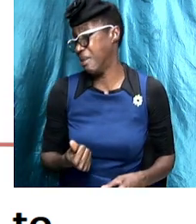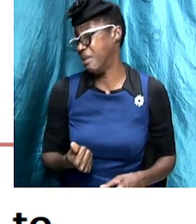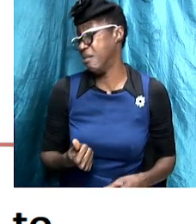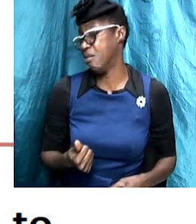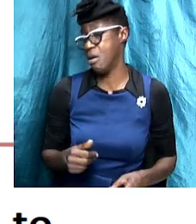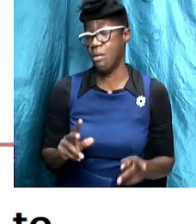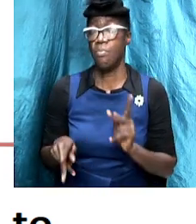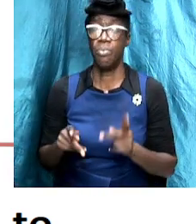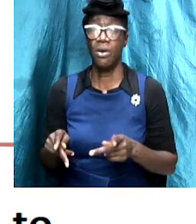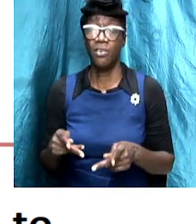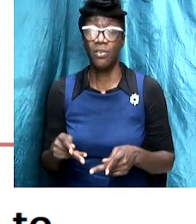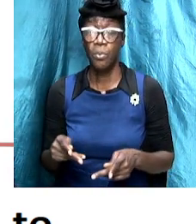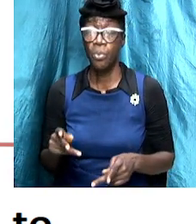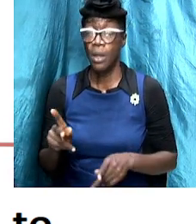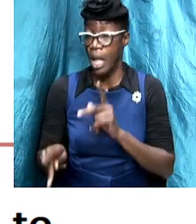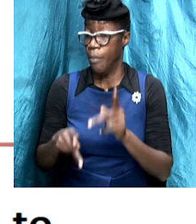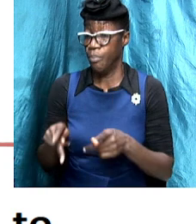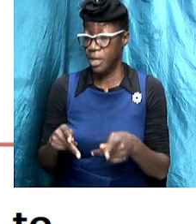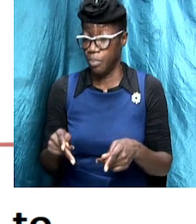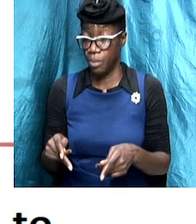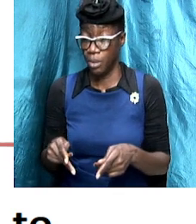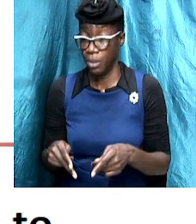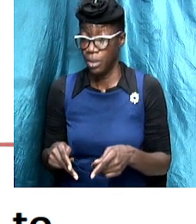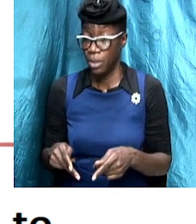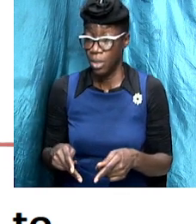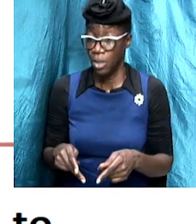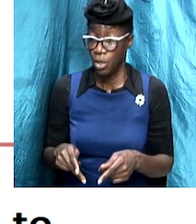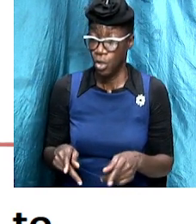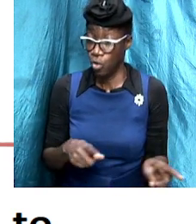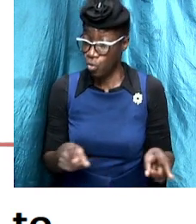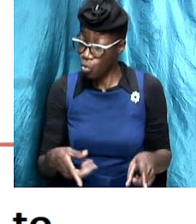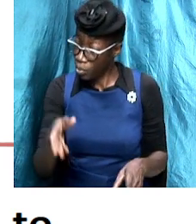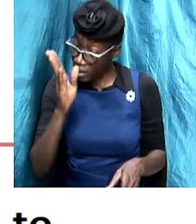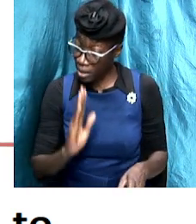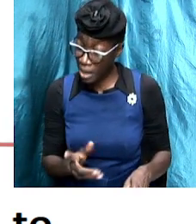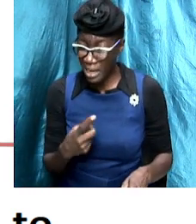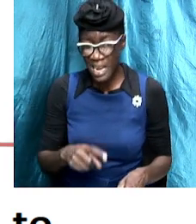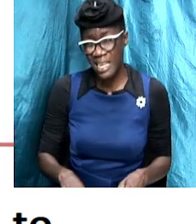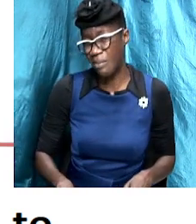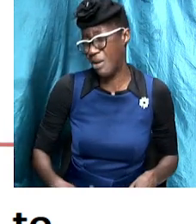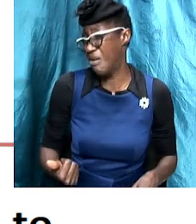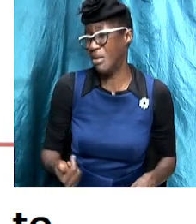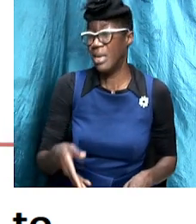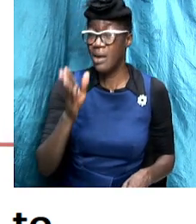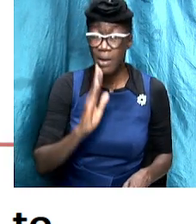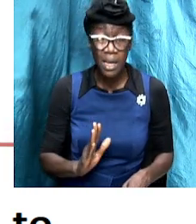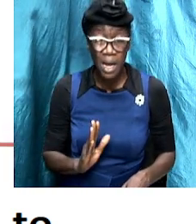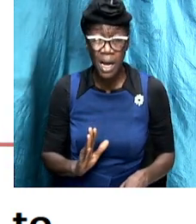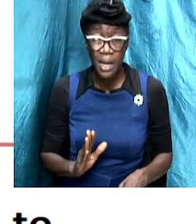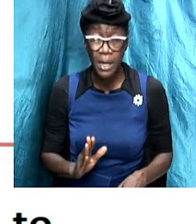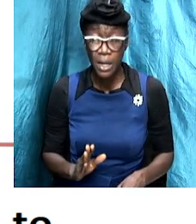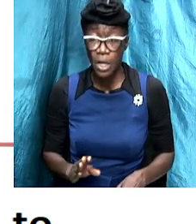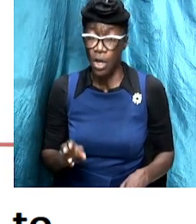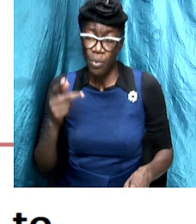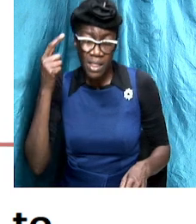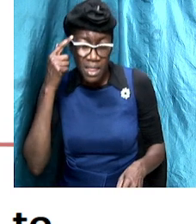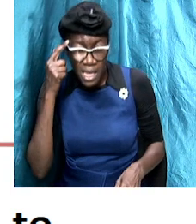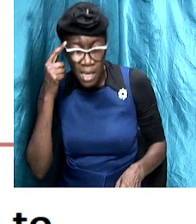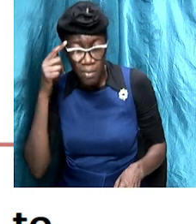don't realize that this is the God of God and the King of Kings. And because judgment is not speedily executed, we think we can just walk on